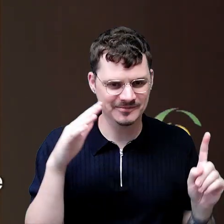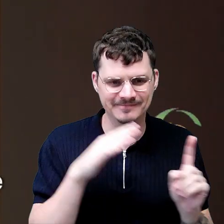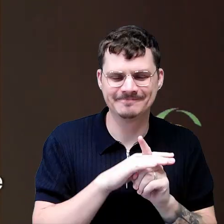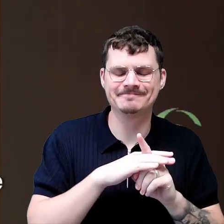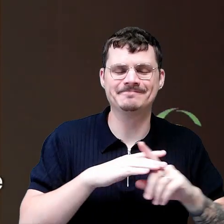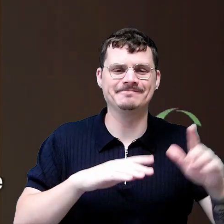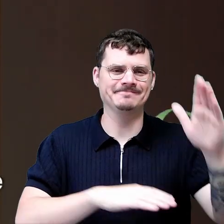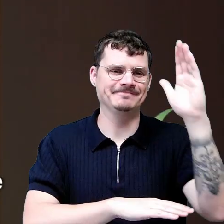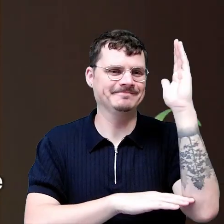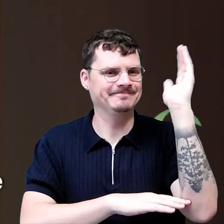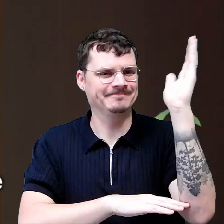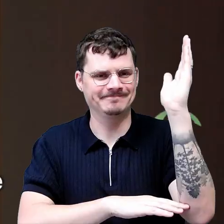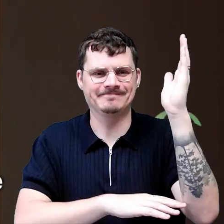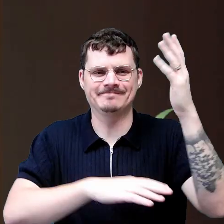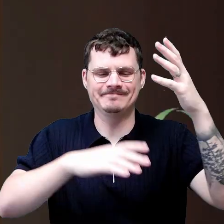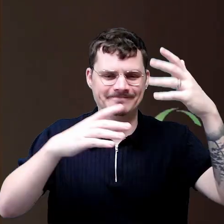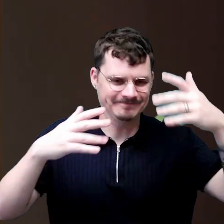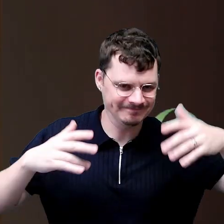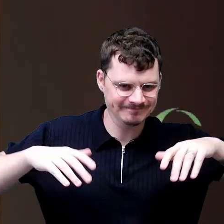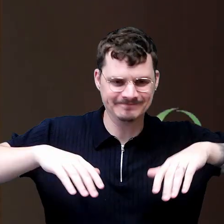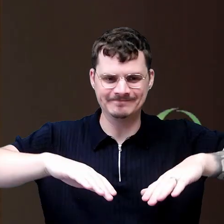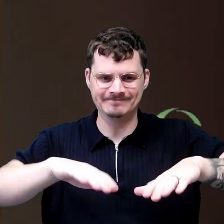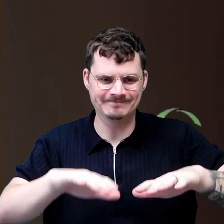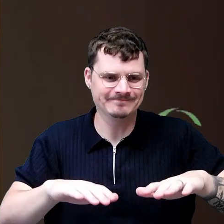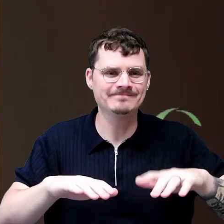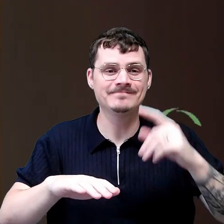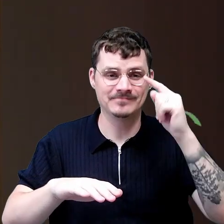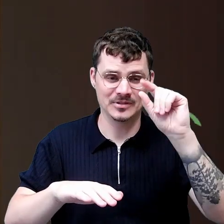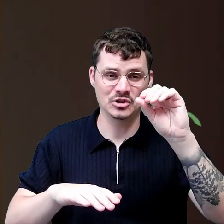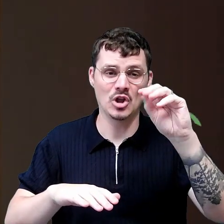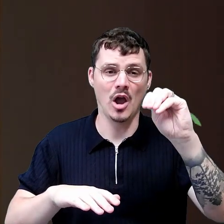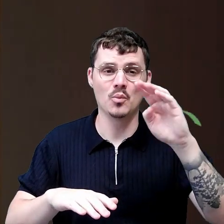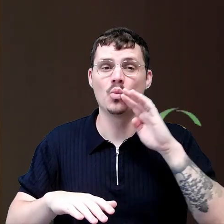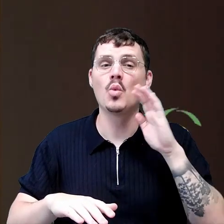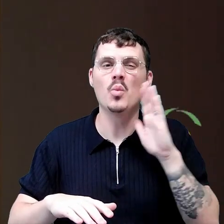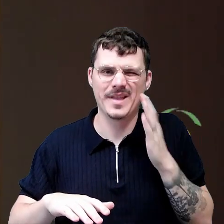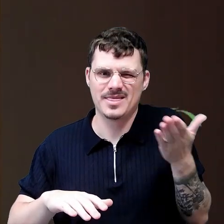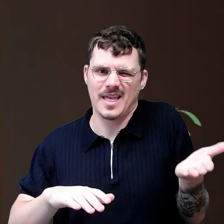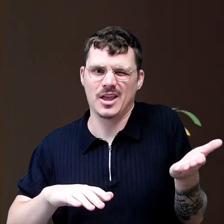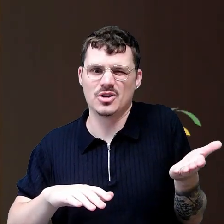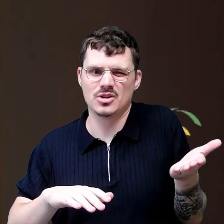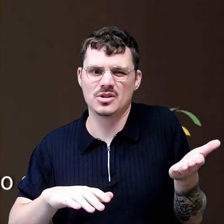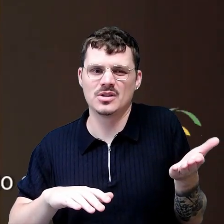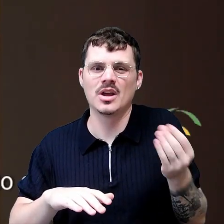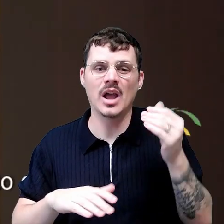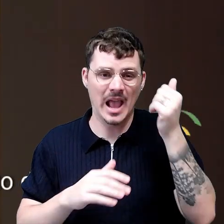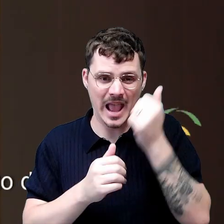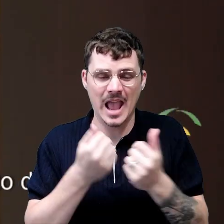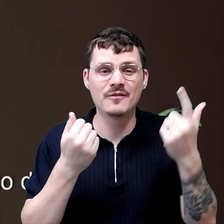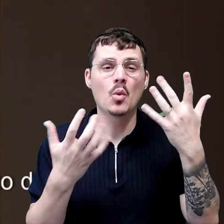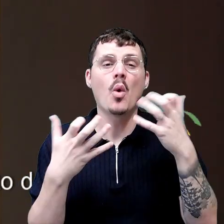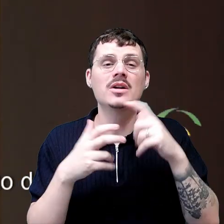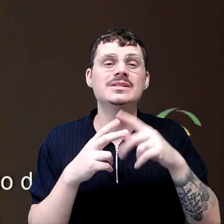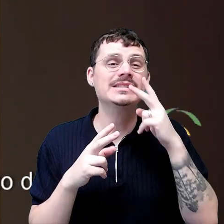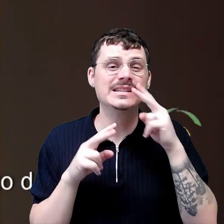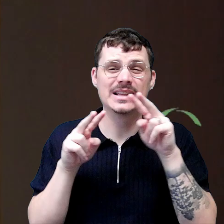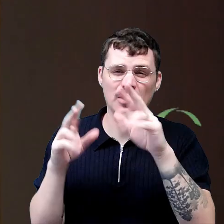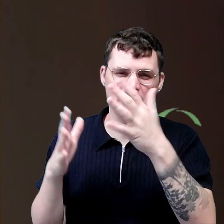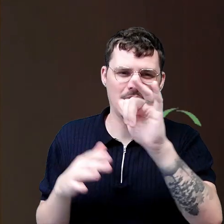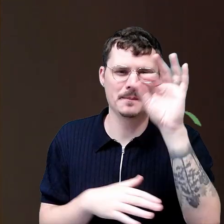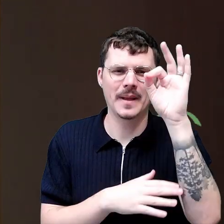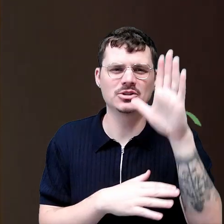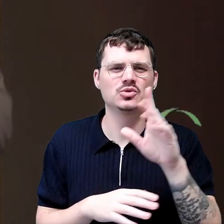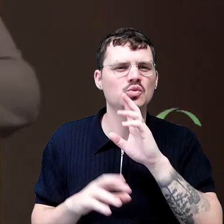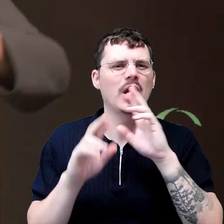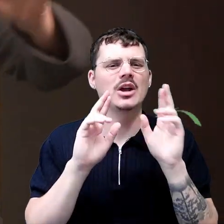the service, celebrate the service, on a day when Tom's going to be there. And everybody wants to see what he's going to do. So